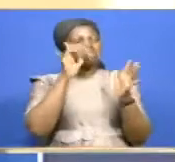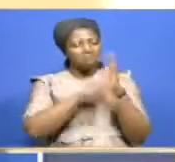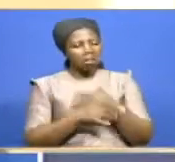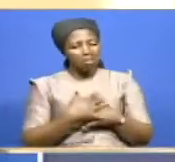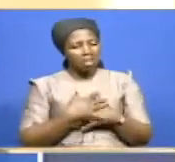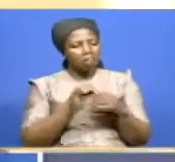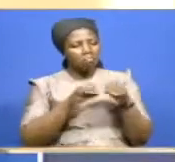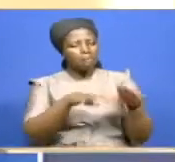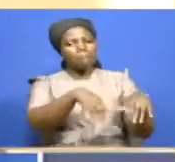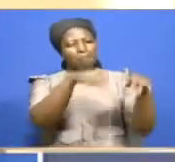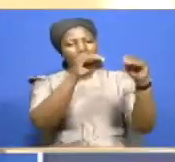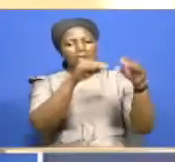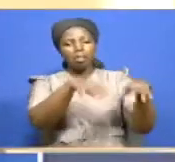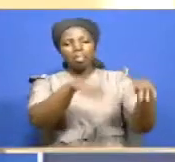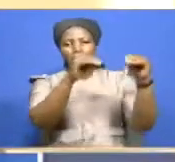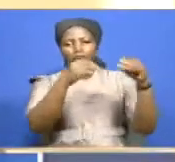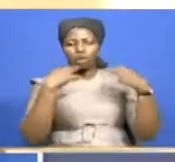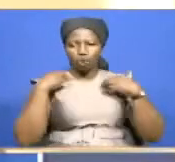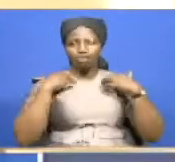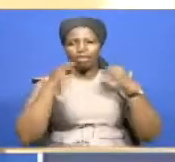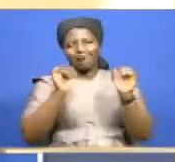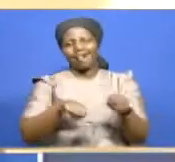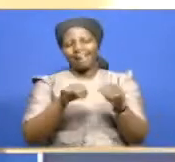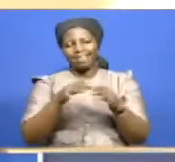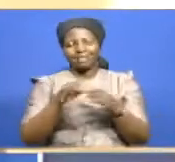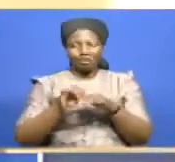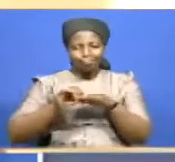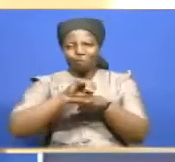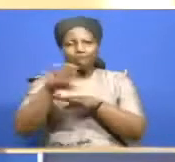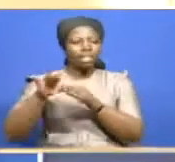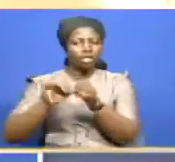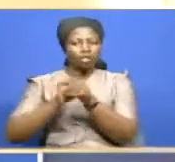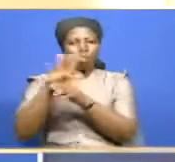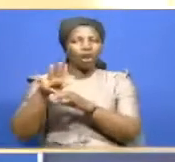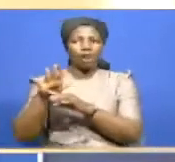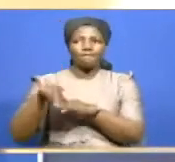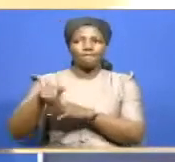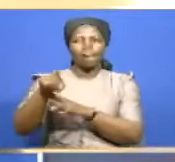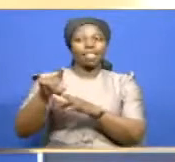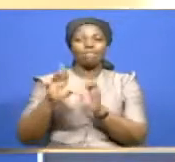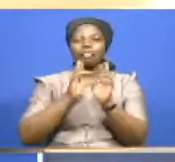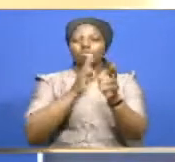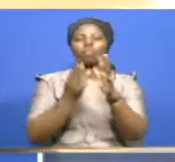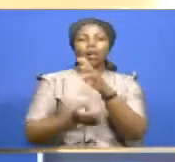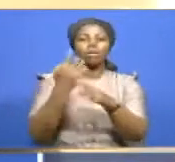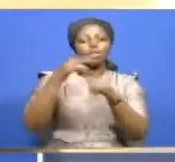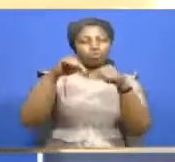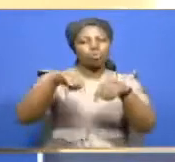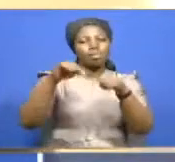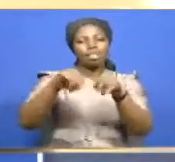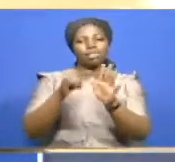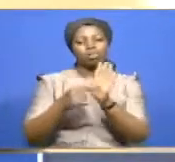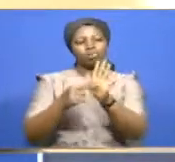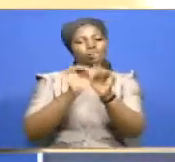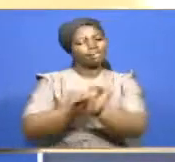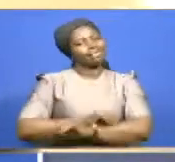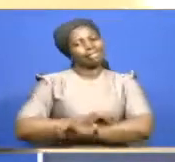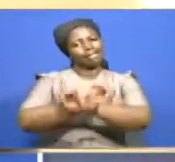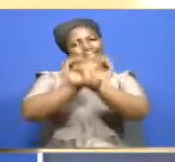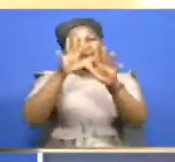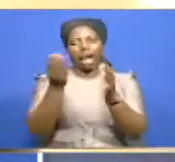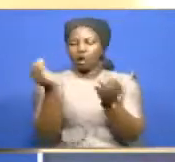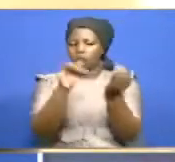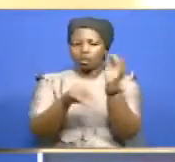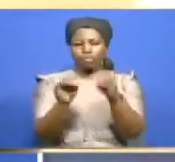virus. The report we are launching today paints a clear picture of the contribution of the sector to the economy